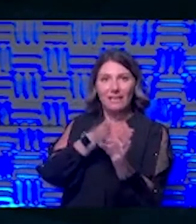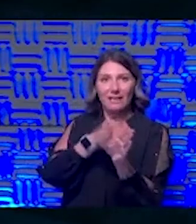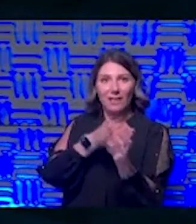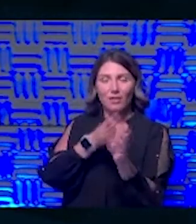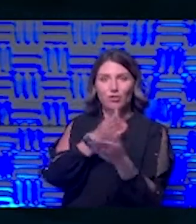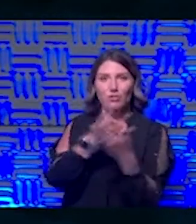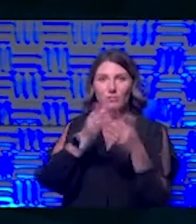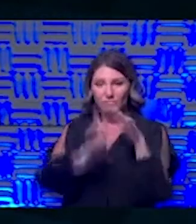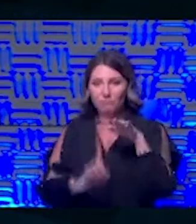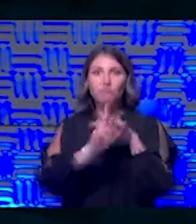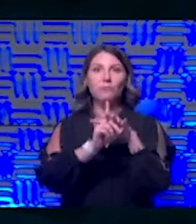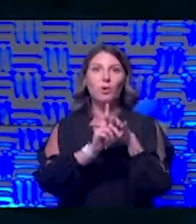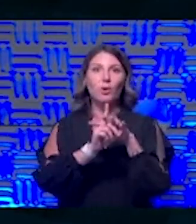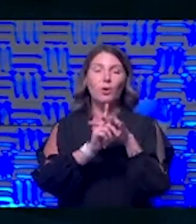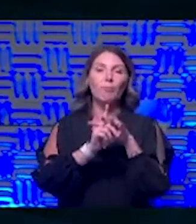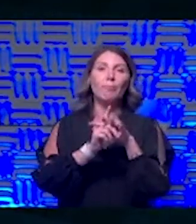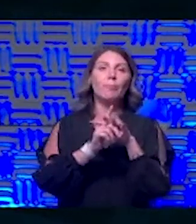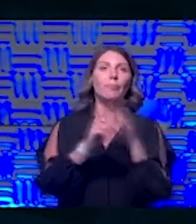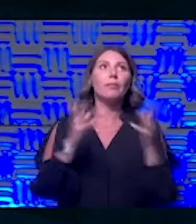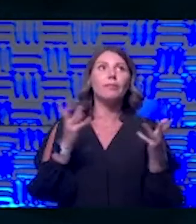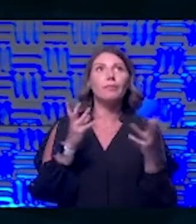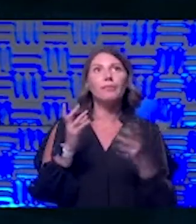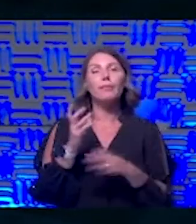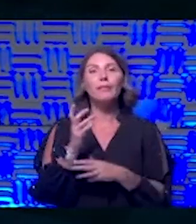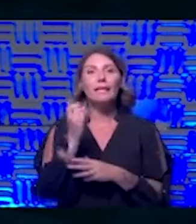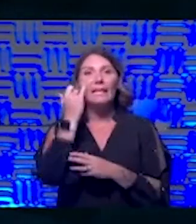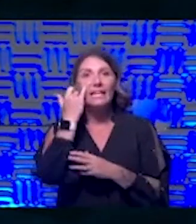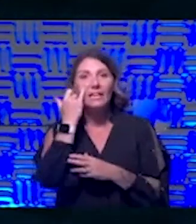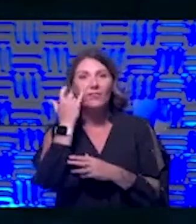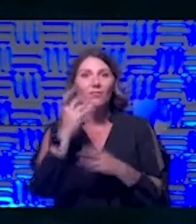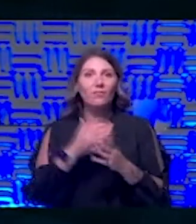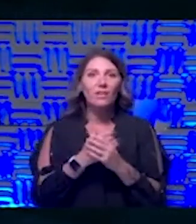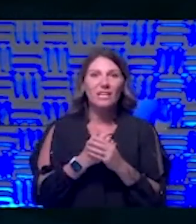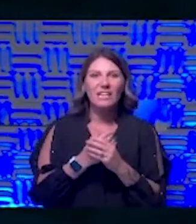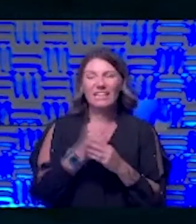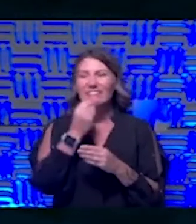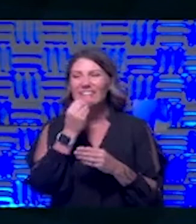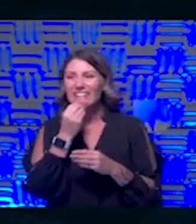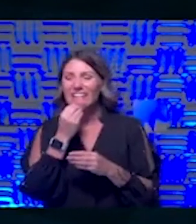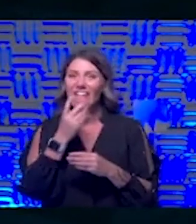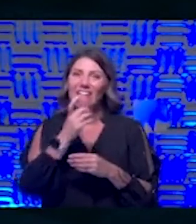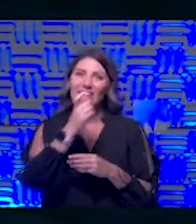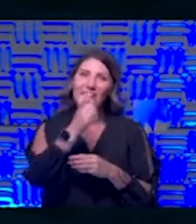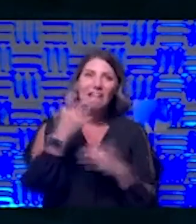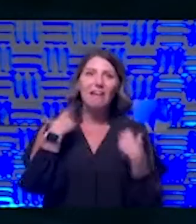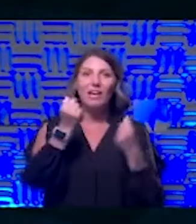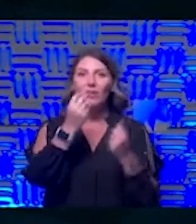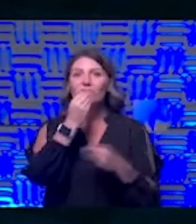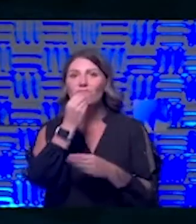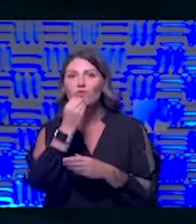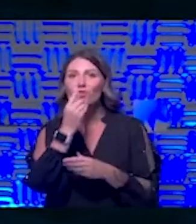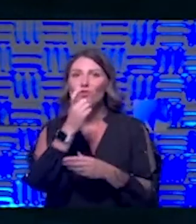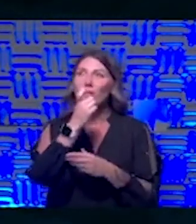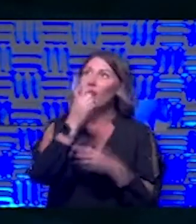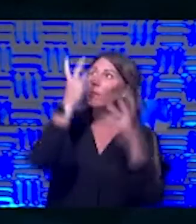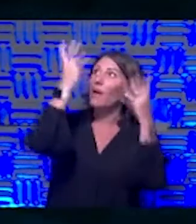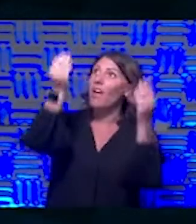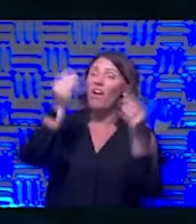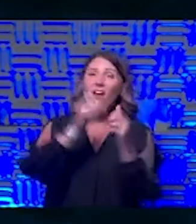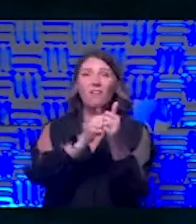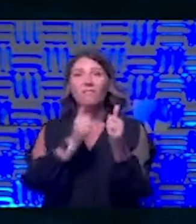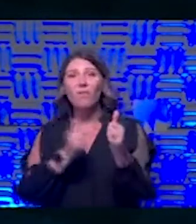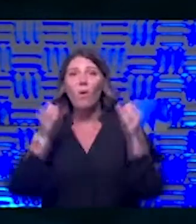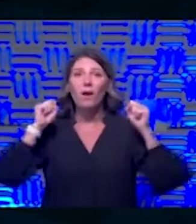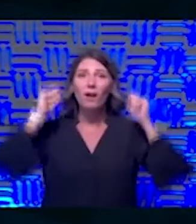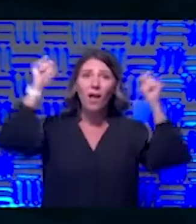up in terms of, wanting to eat crummy food, not wanting to get out at all, trying to avoid exercise, not wanting to